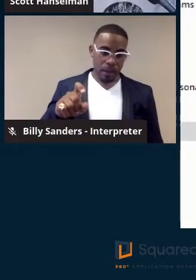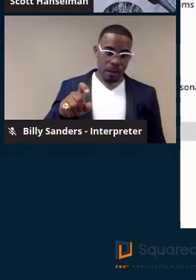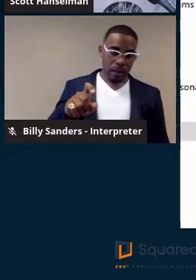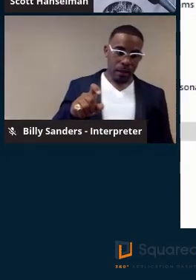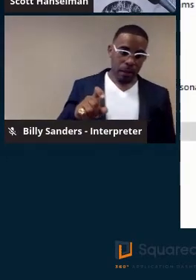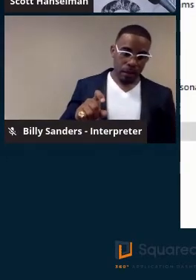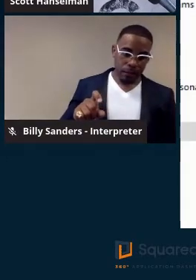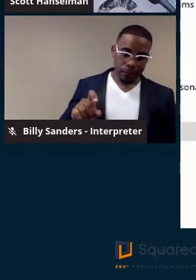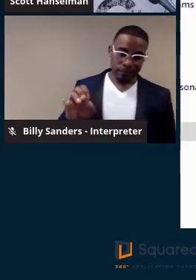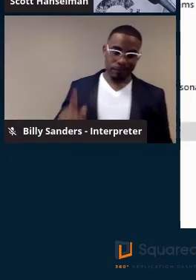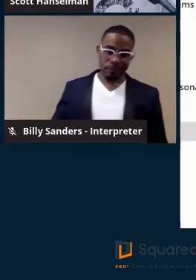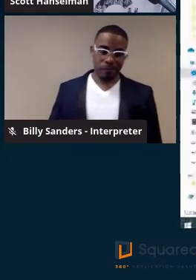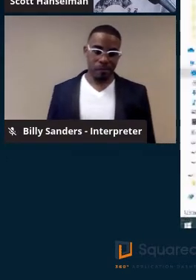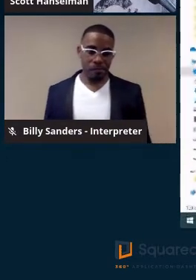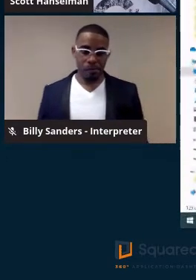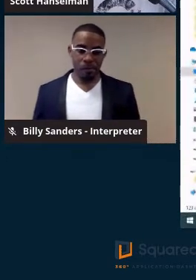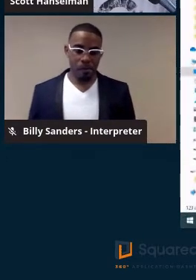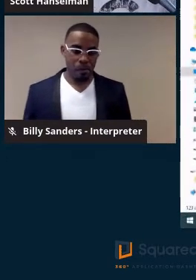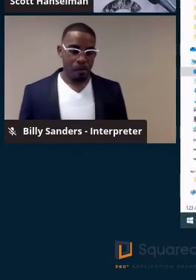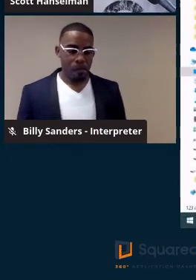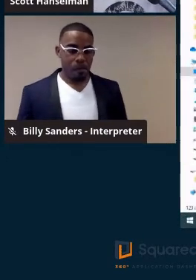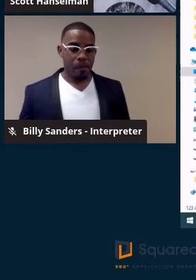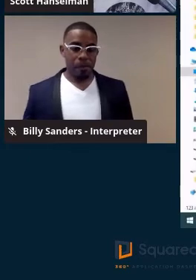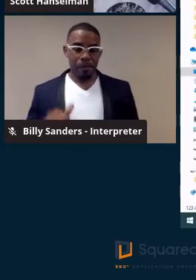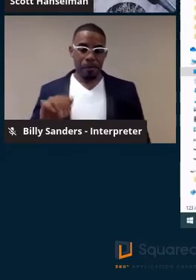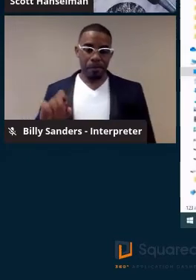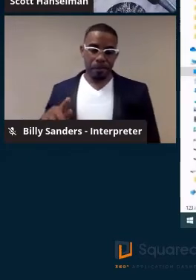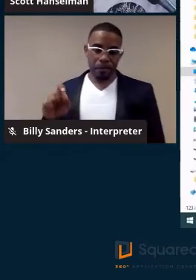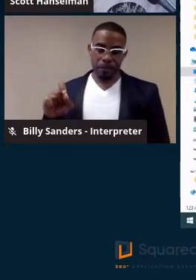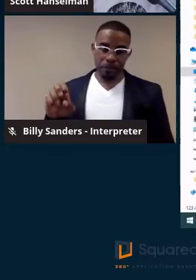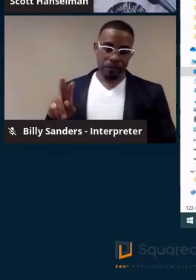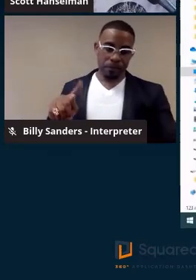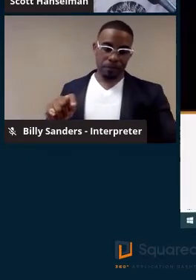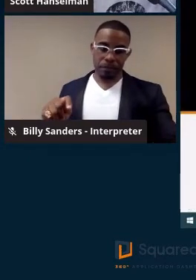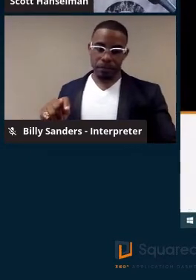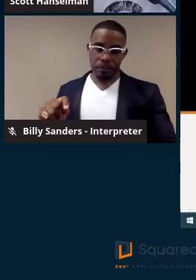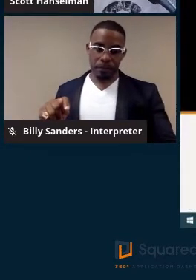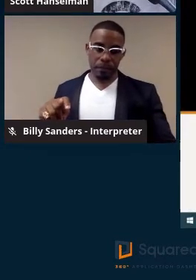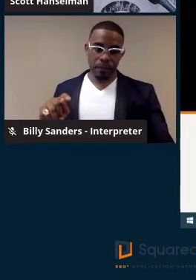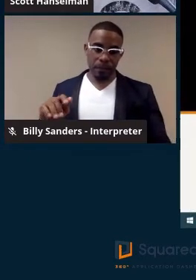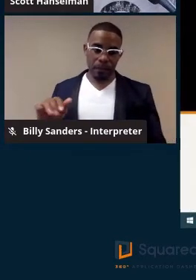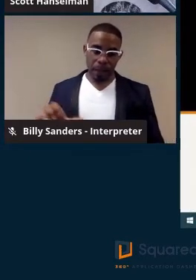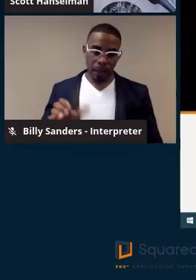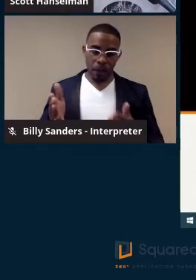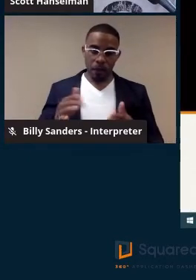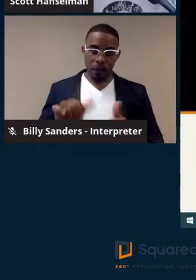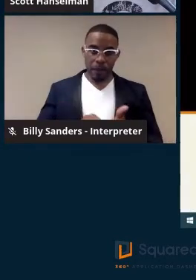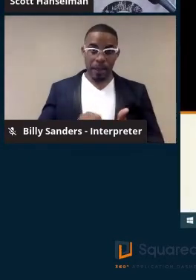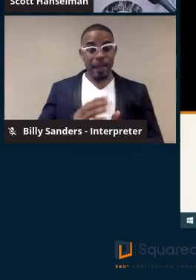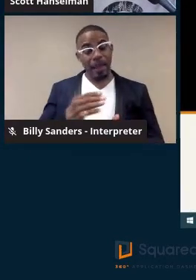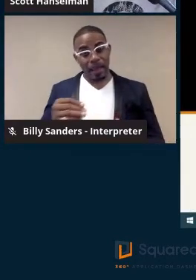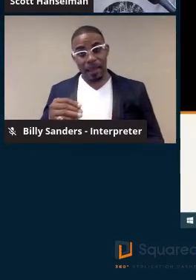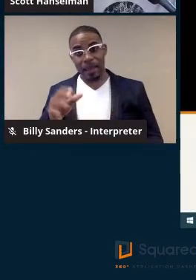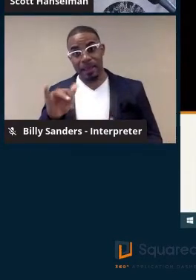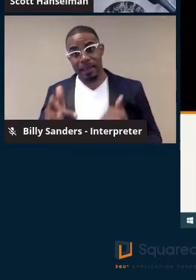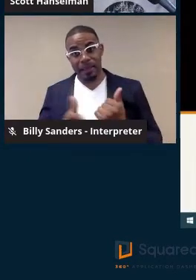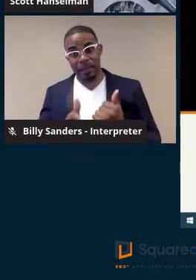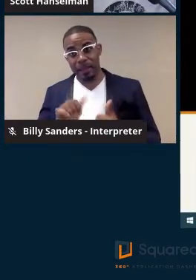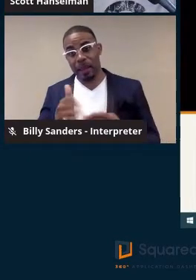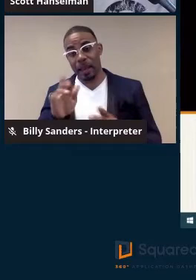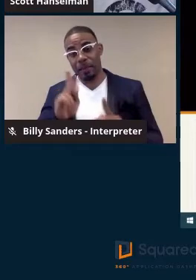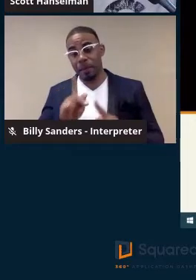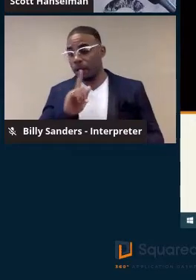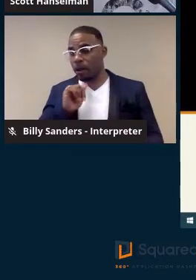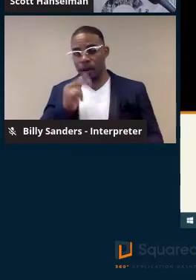pages. That's ASP.NET active server pages. And that's a technology that a lot of people